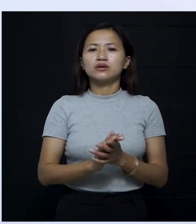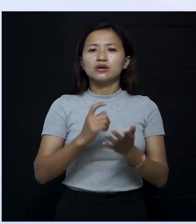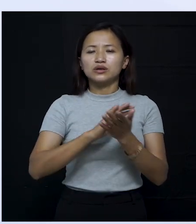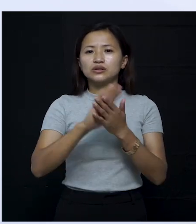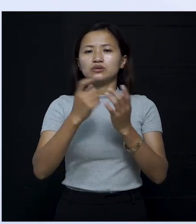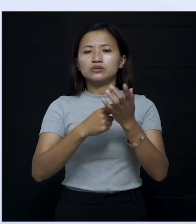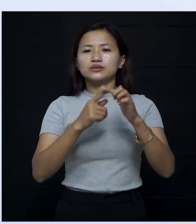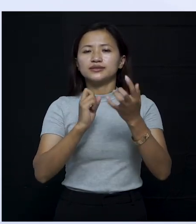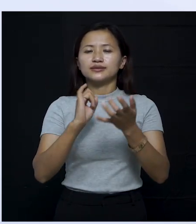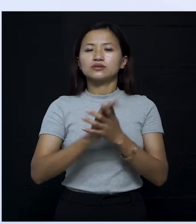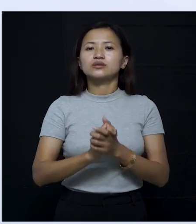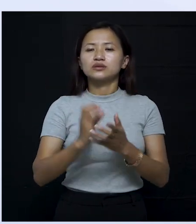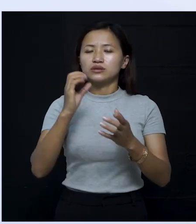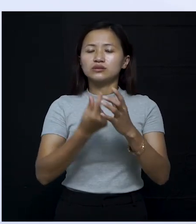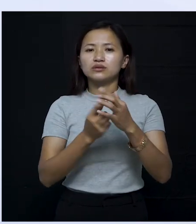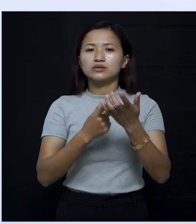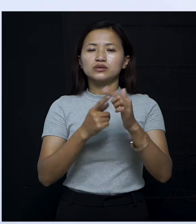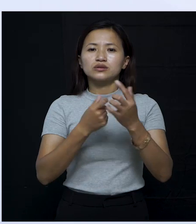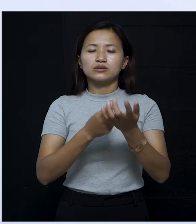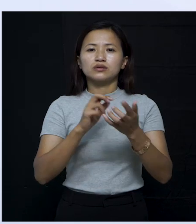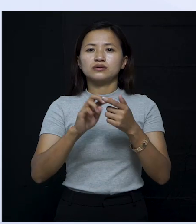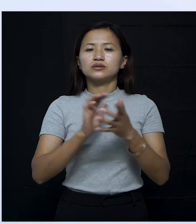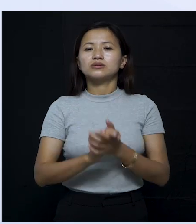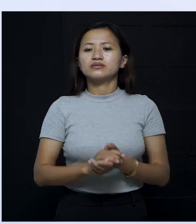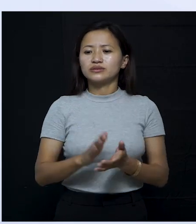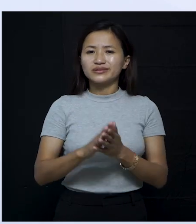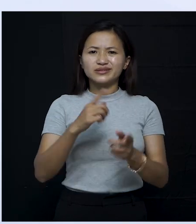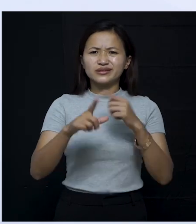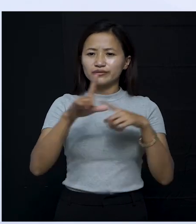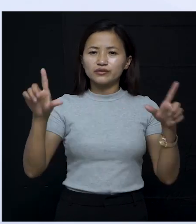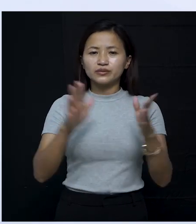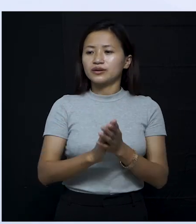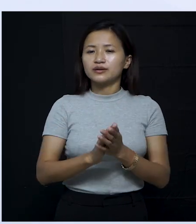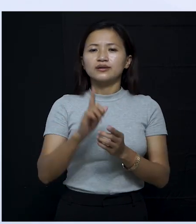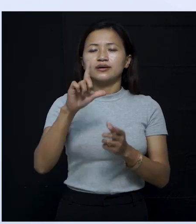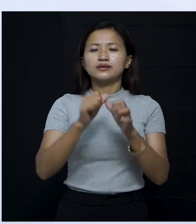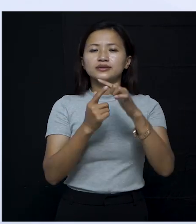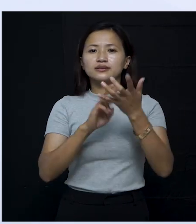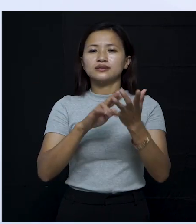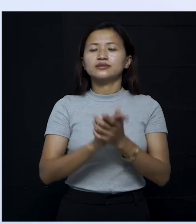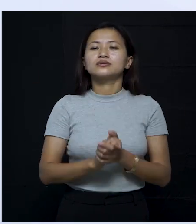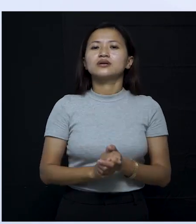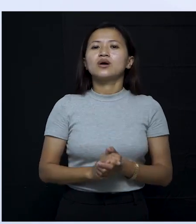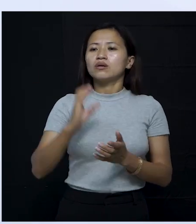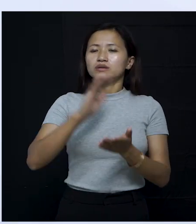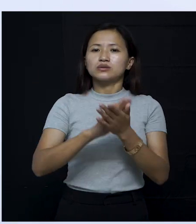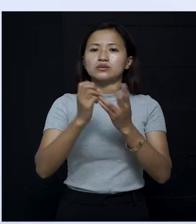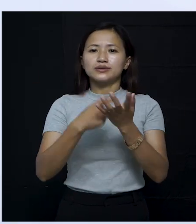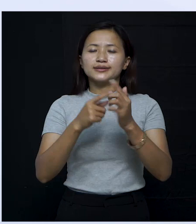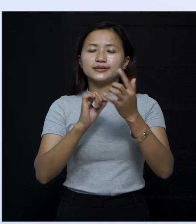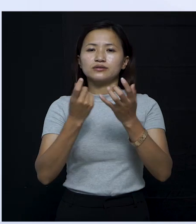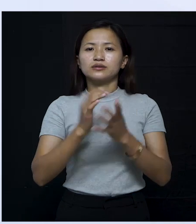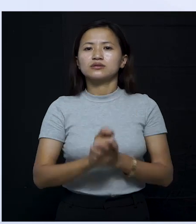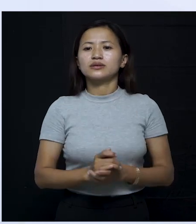this word, it is again derived from the Latin word hortus, okay? Hortus means garden, okay?